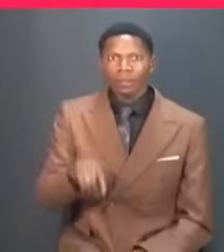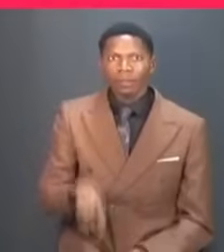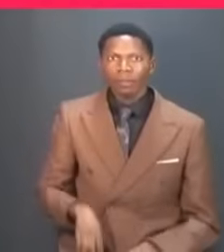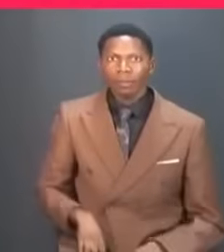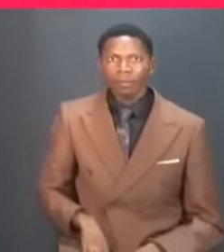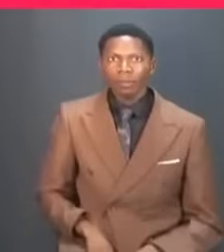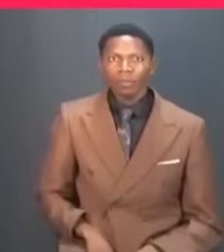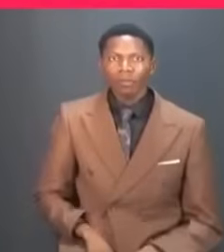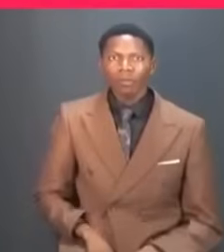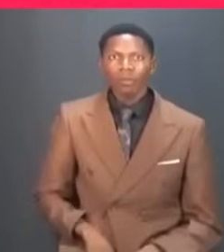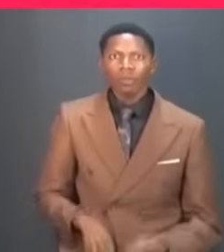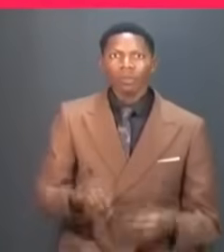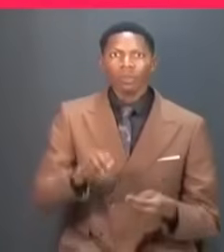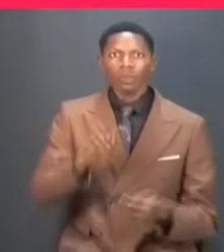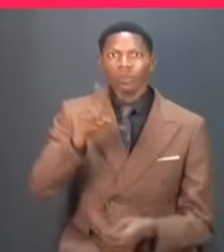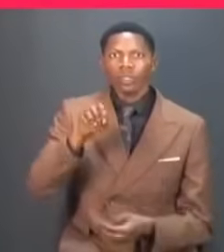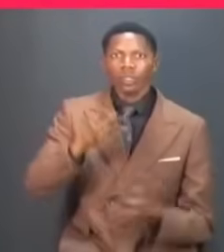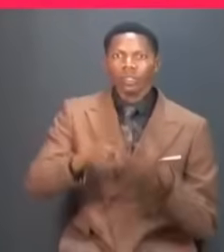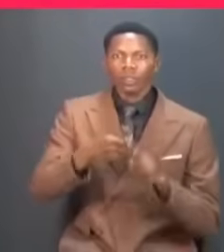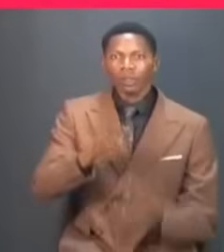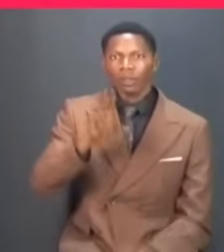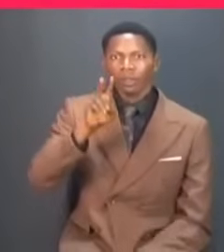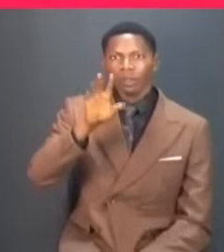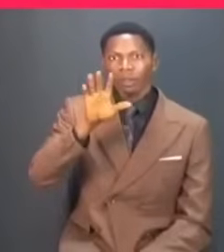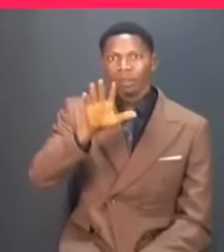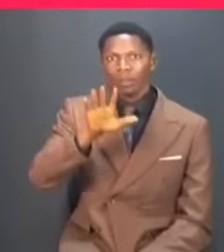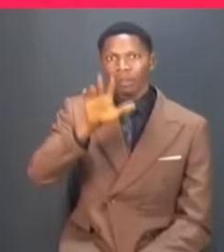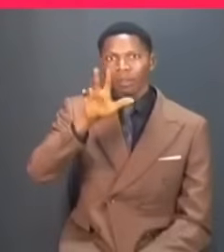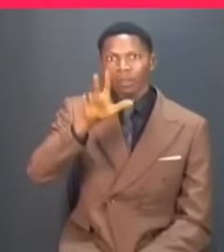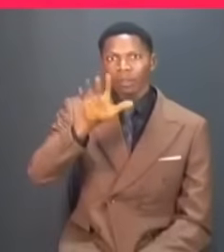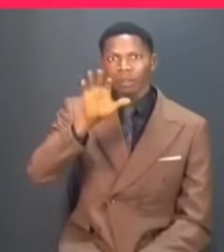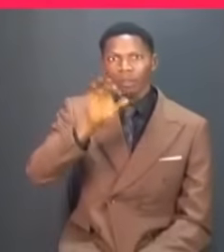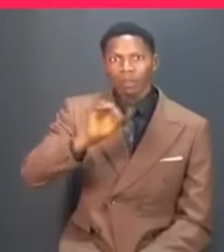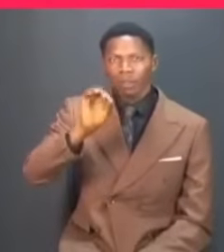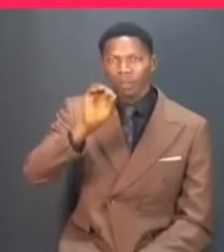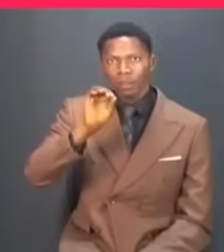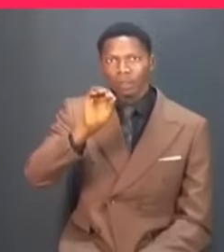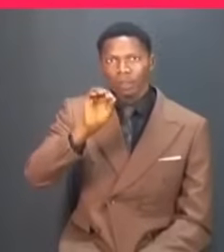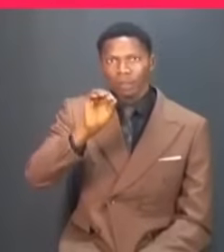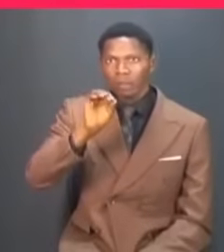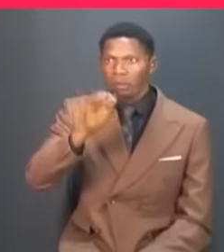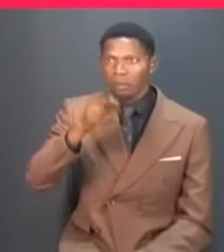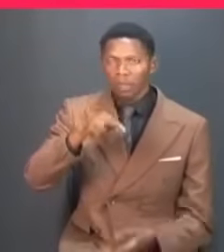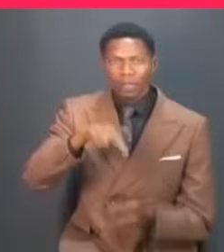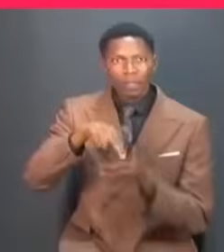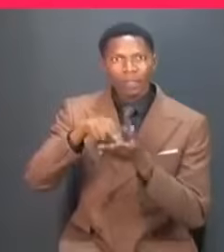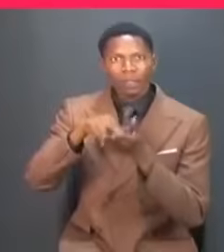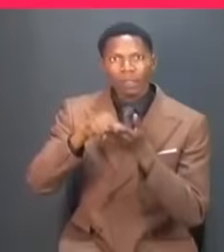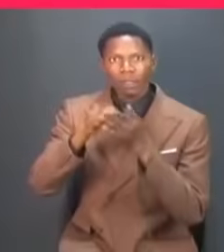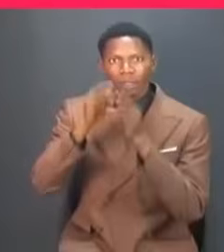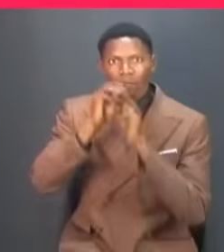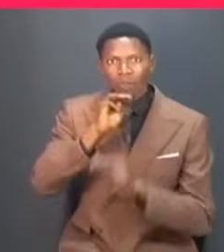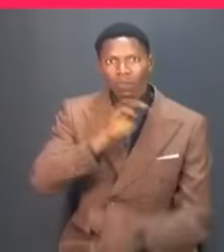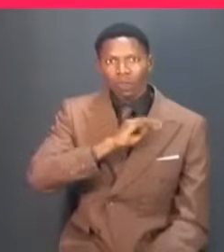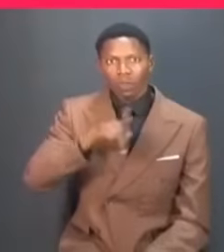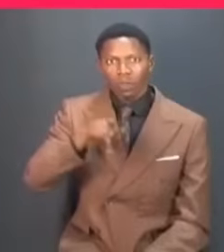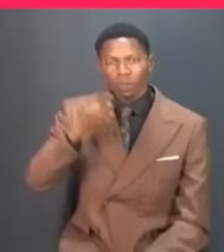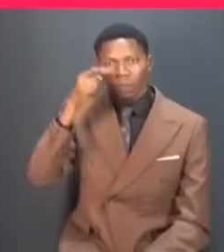number 530 stands in the name of the honorable member for